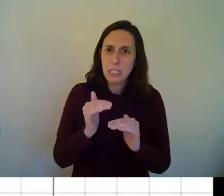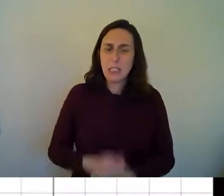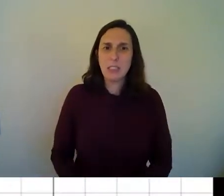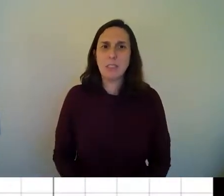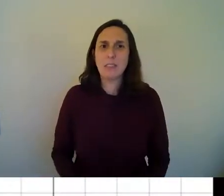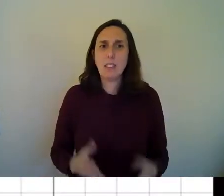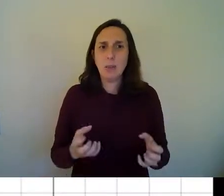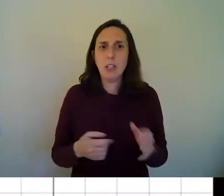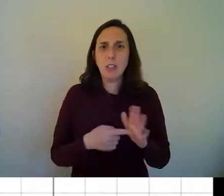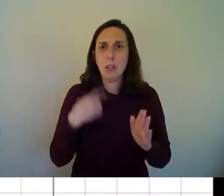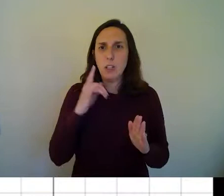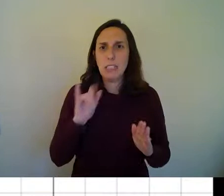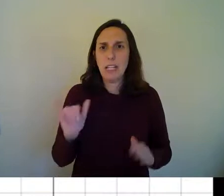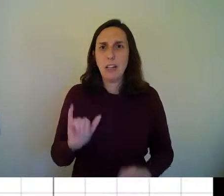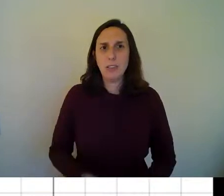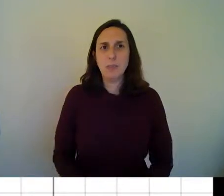like also.